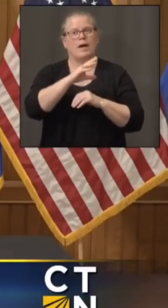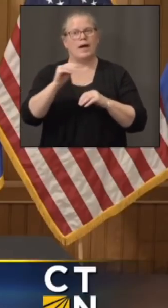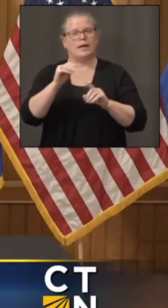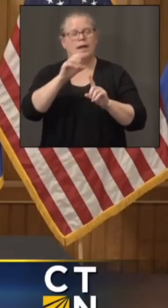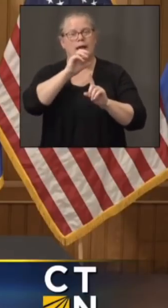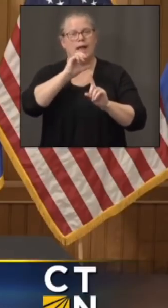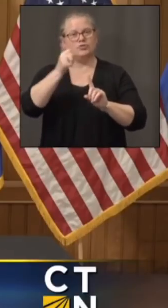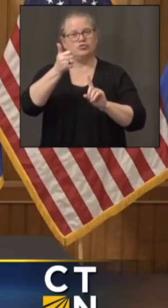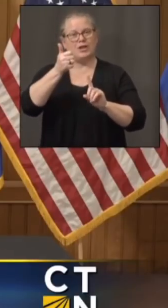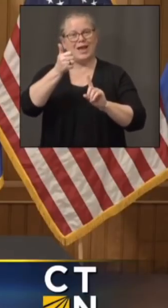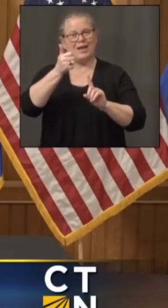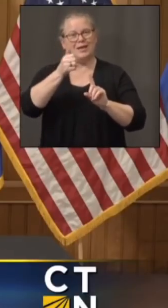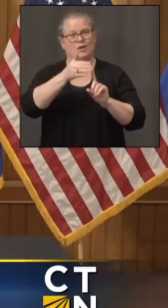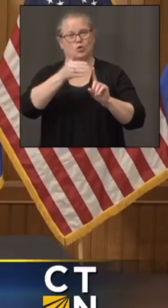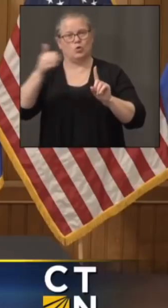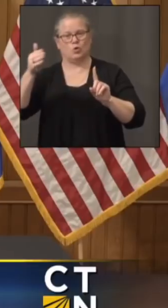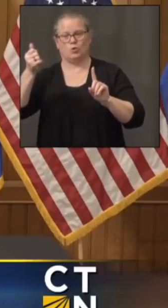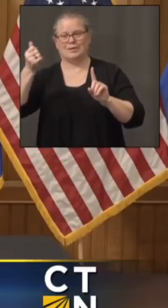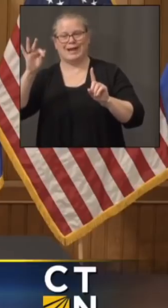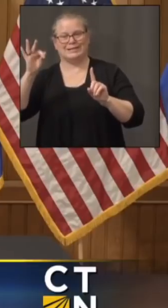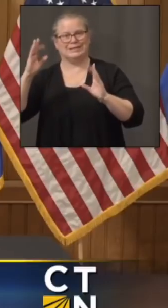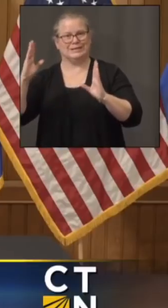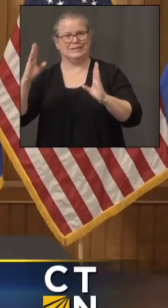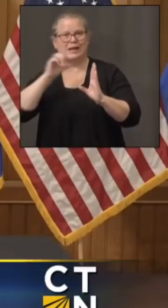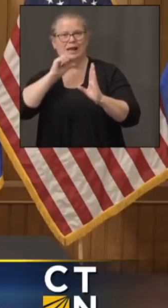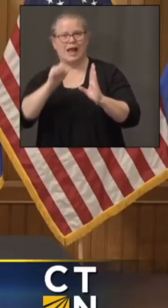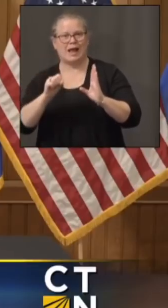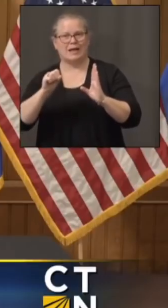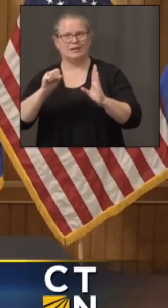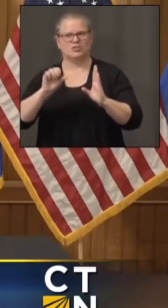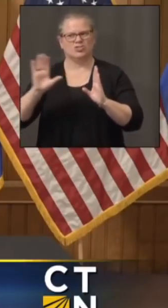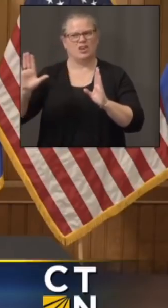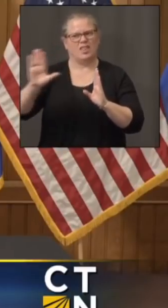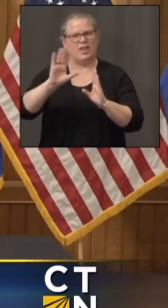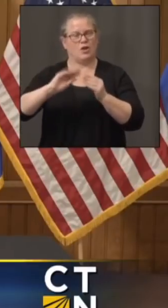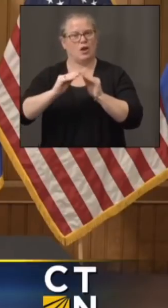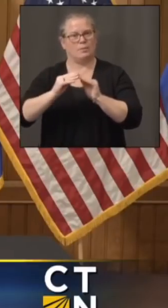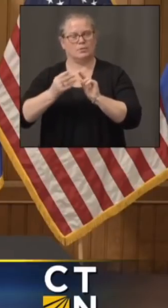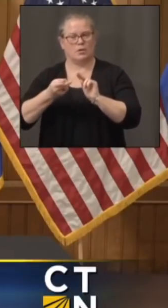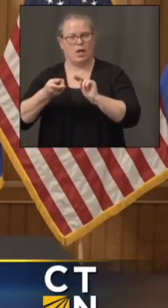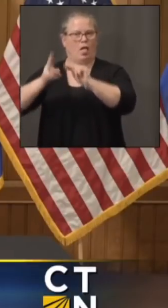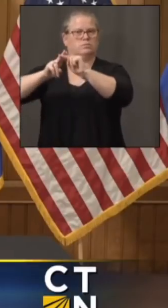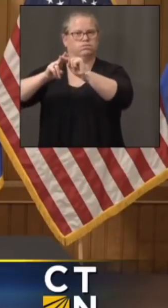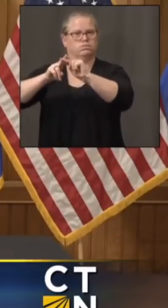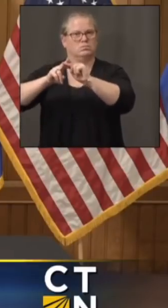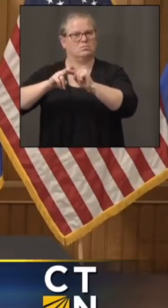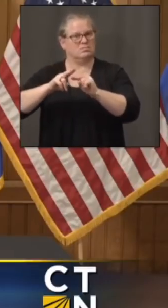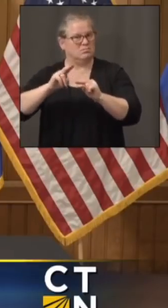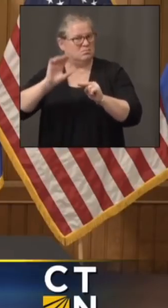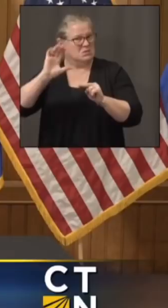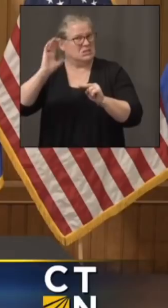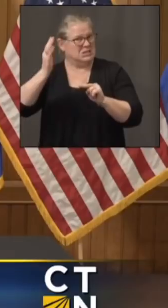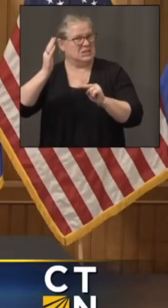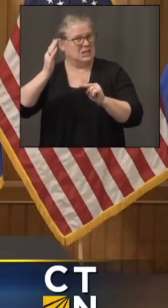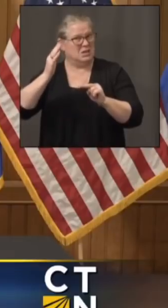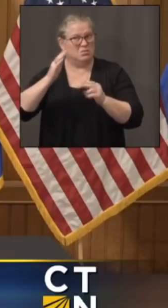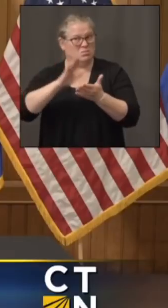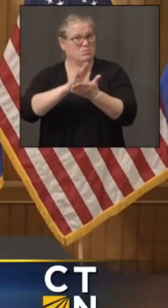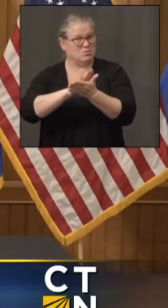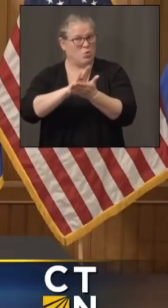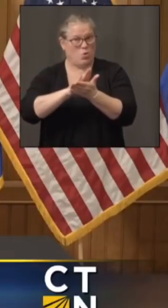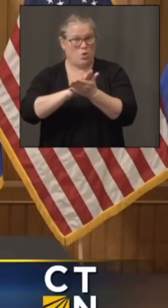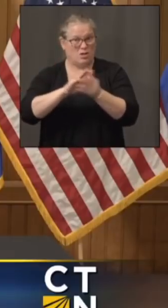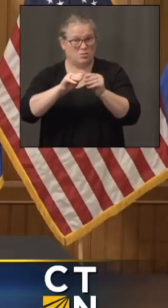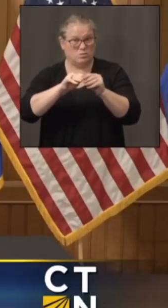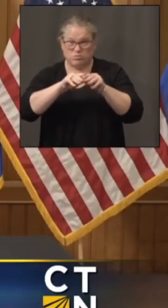10 to 19 age group. So doesn't that show that there is significant spread happening